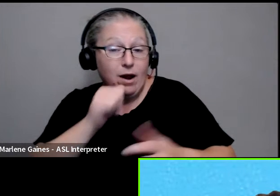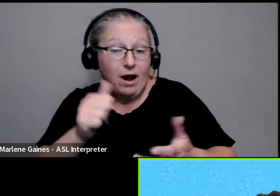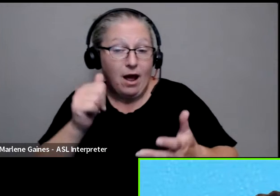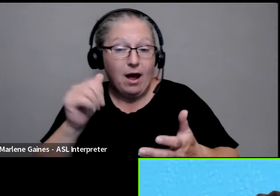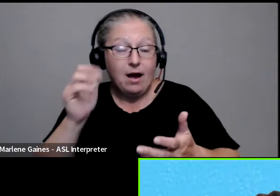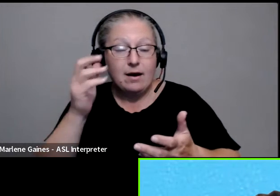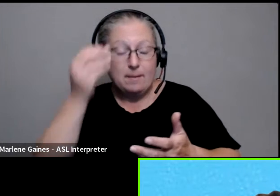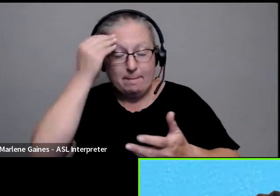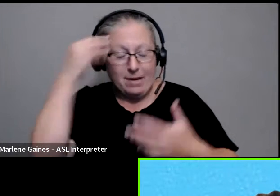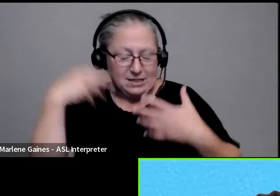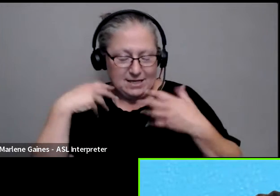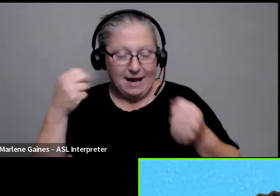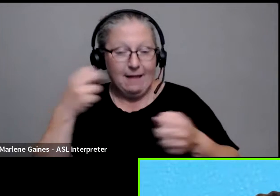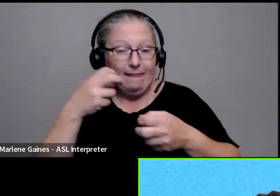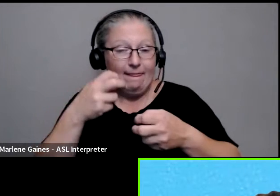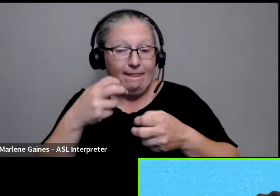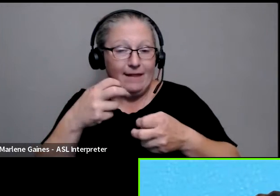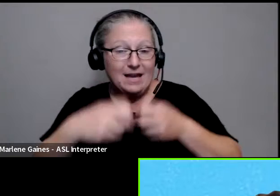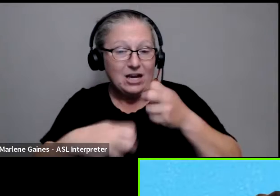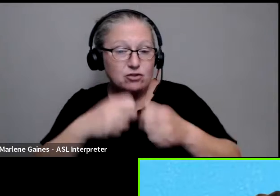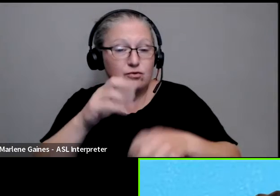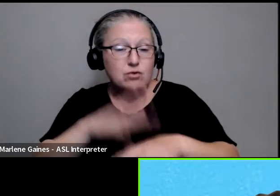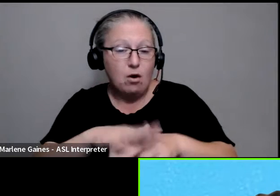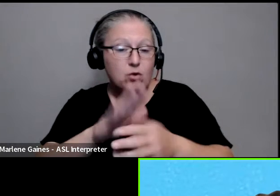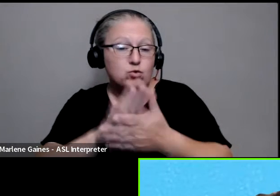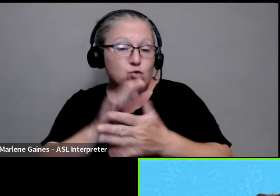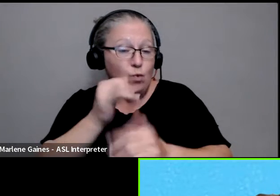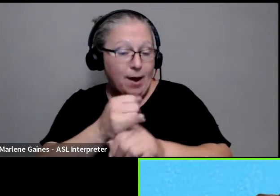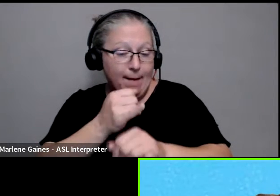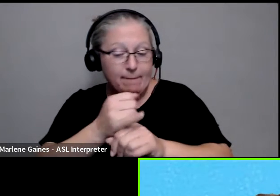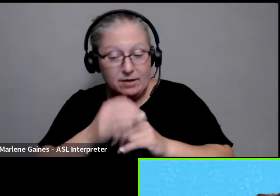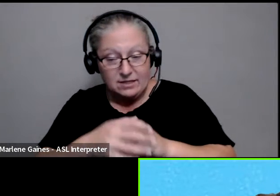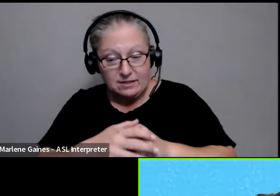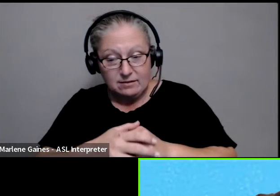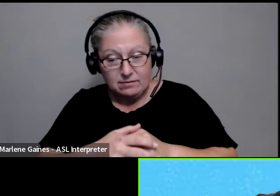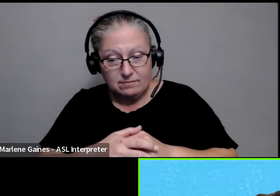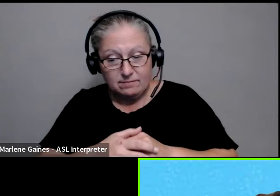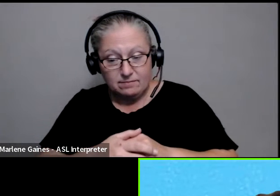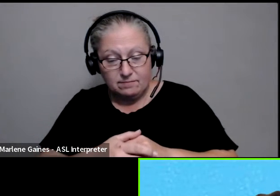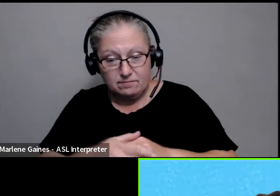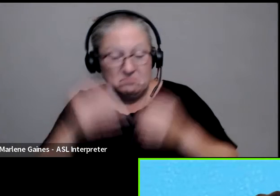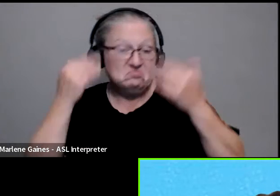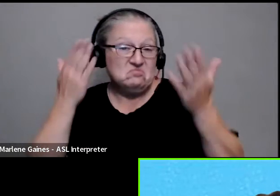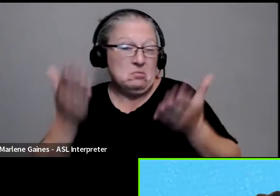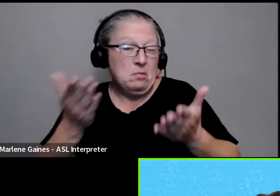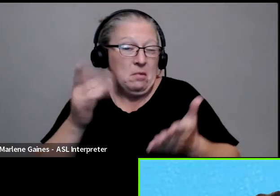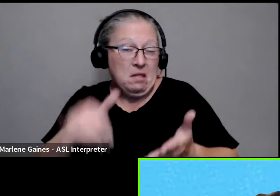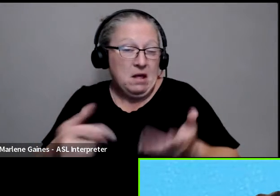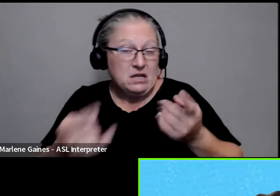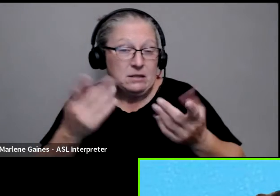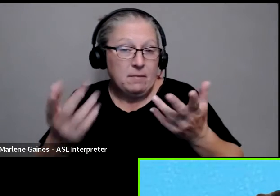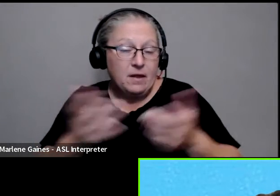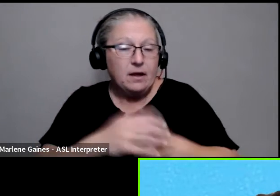health issues on school campuses. I don't know, maybe something like that. But thank you for